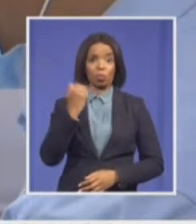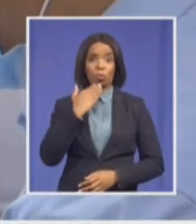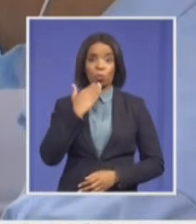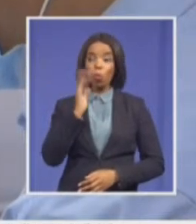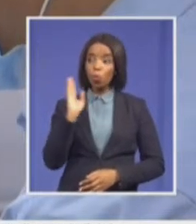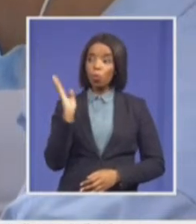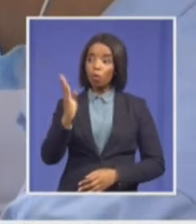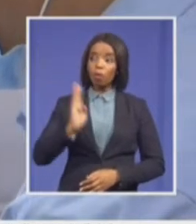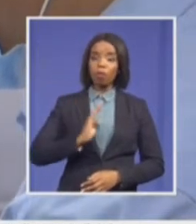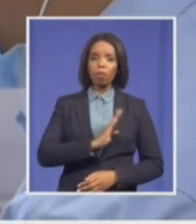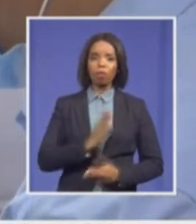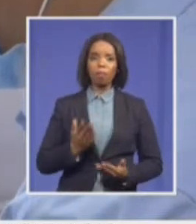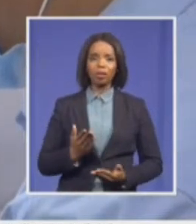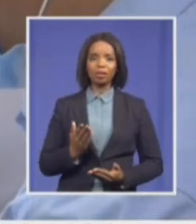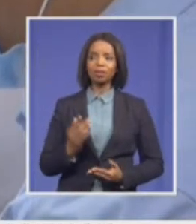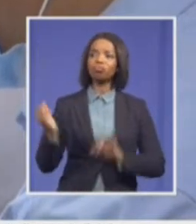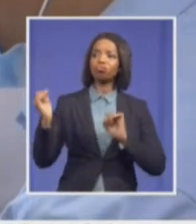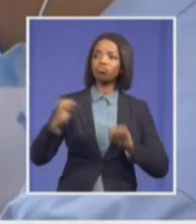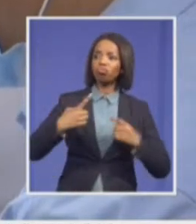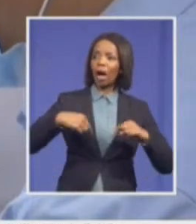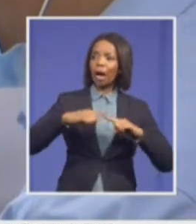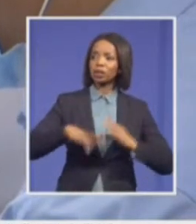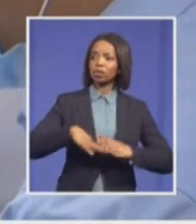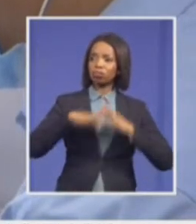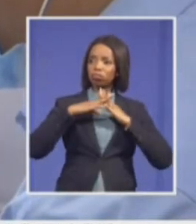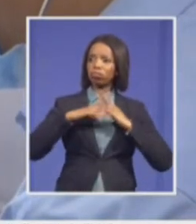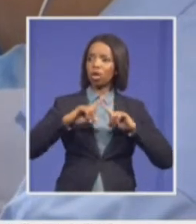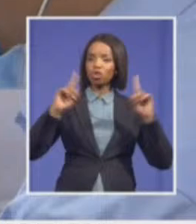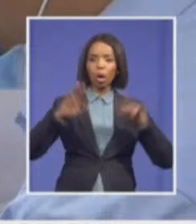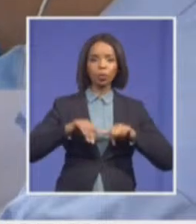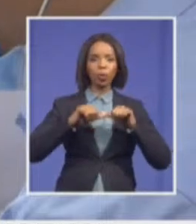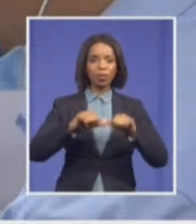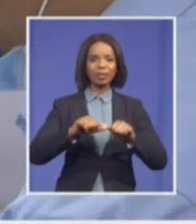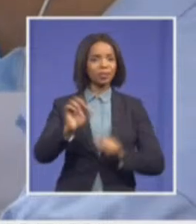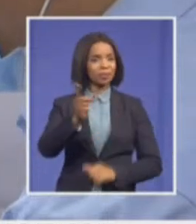is, I'm getting confused because I think it's going to be very helpful for a